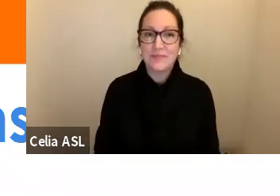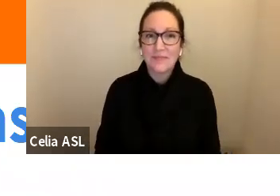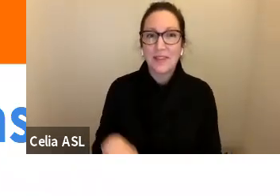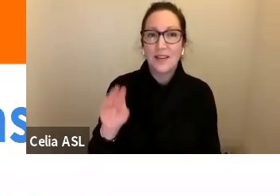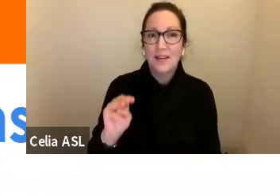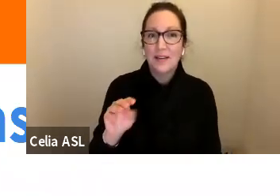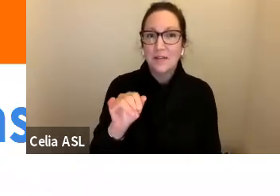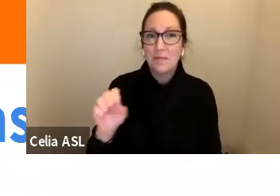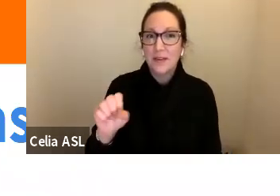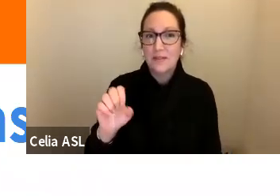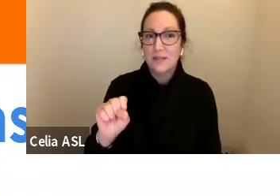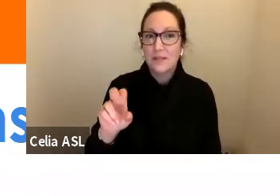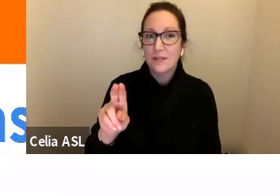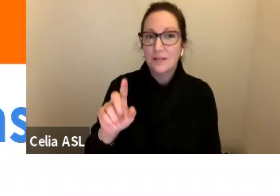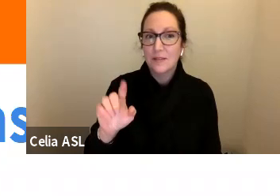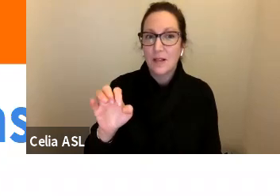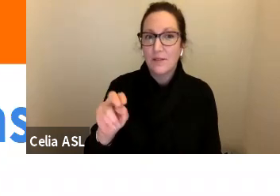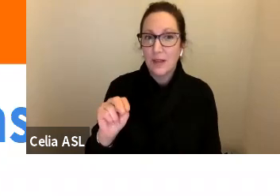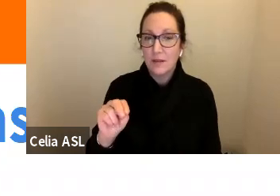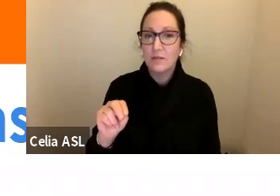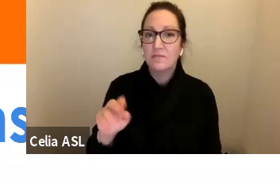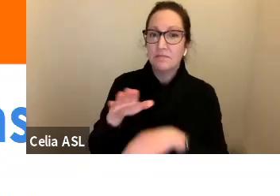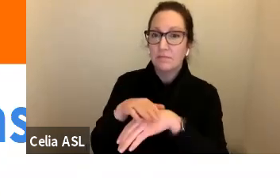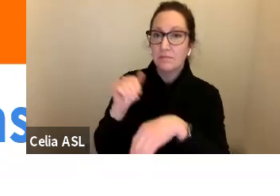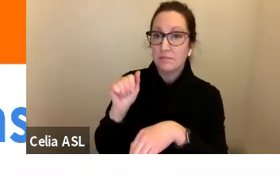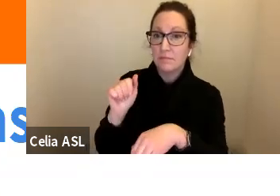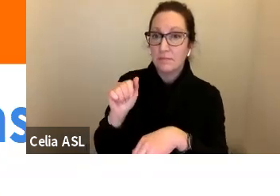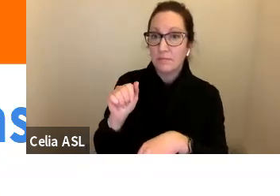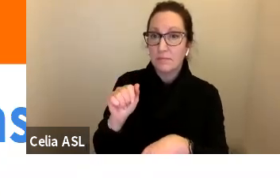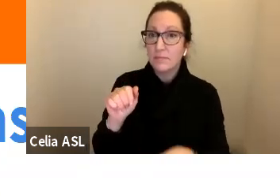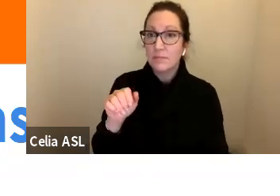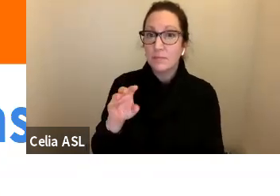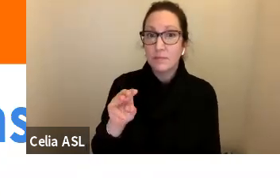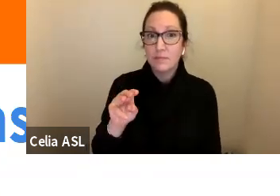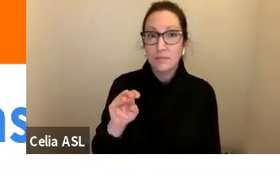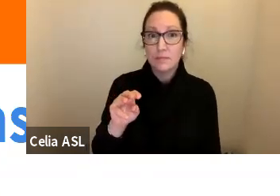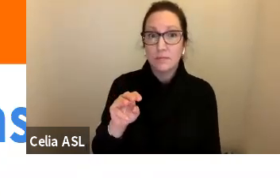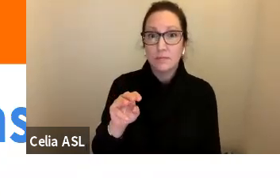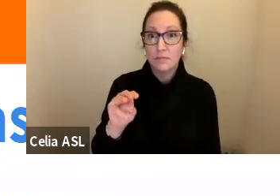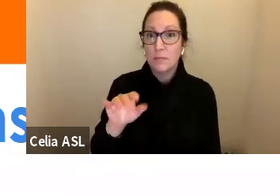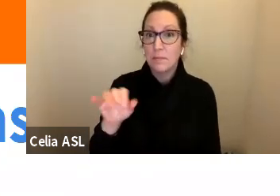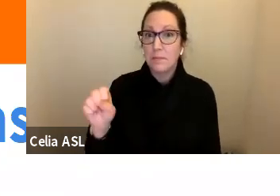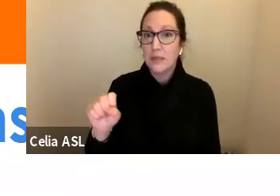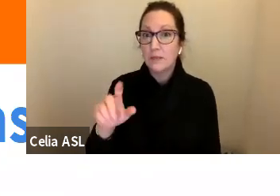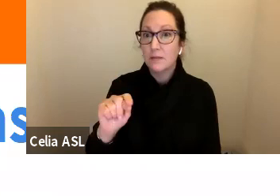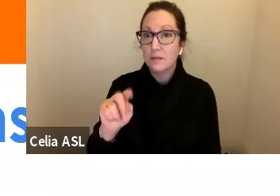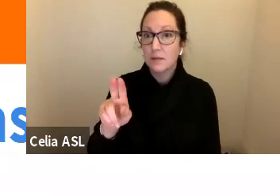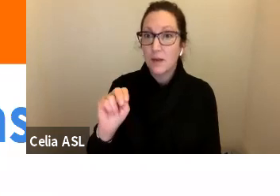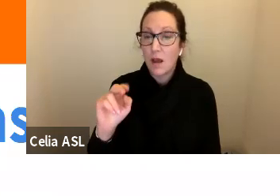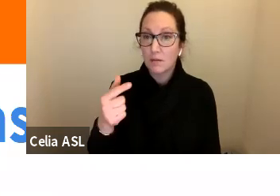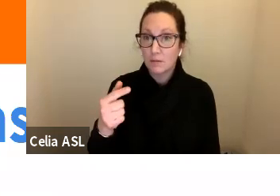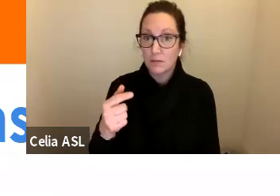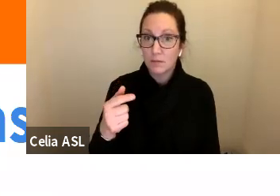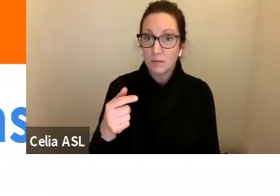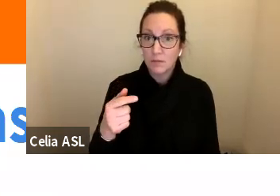I see Ms. Tung and Mr. Kreger both have their hands raised. Do either of you want to respond, or I can, Ms. Tung, to that